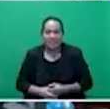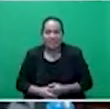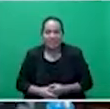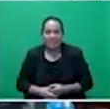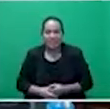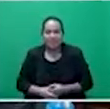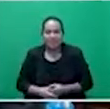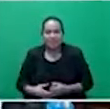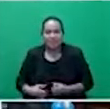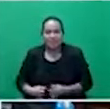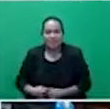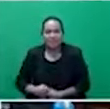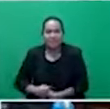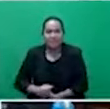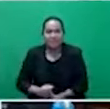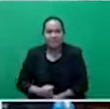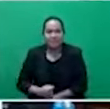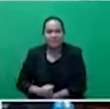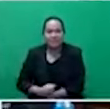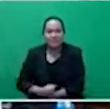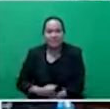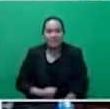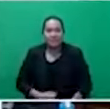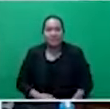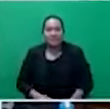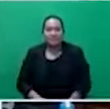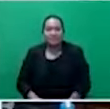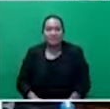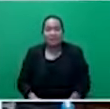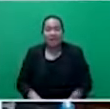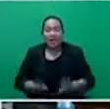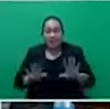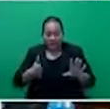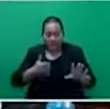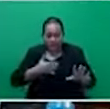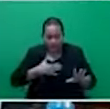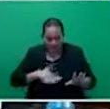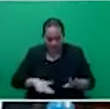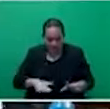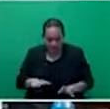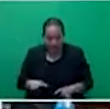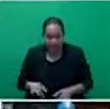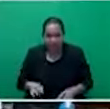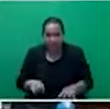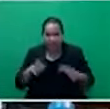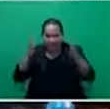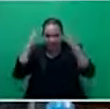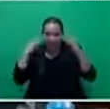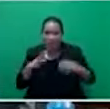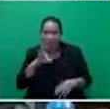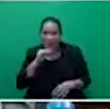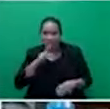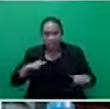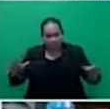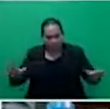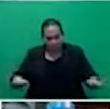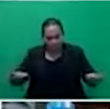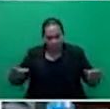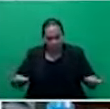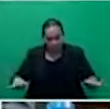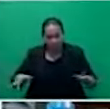Mr. Speaker, sir, I would like to. Mr. Speaker, sir, I'd like to take this. Order. Sir, I would like to take this